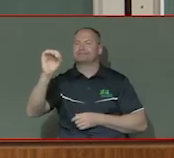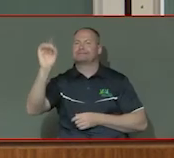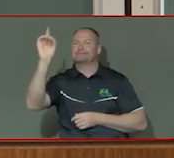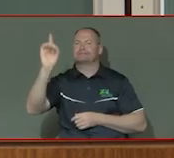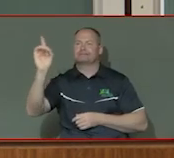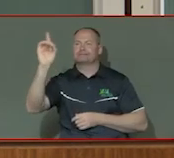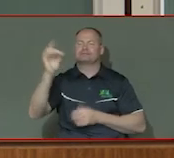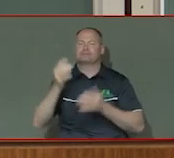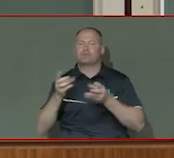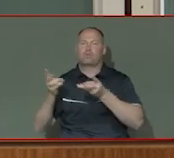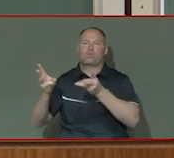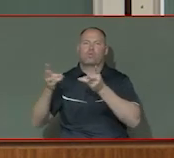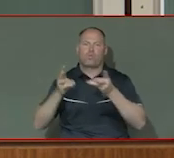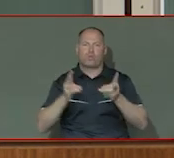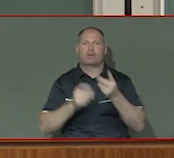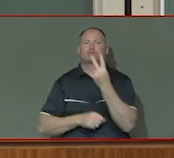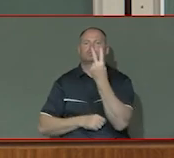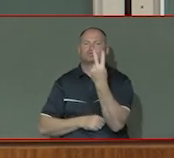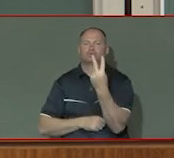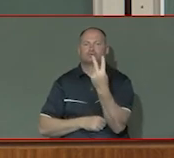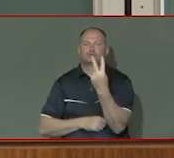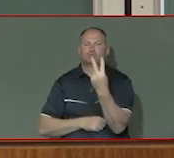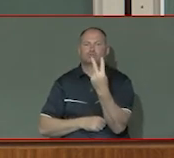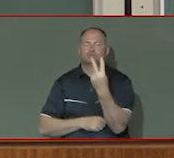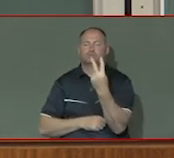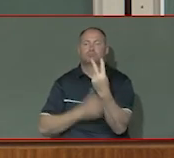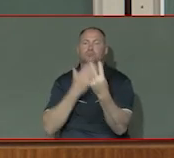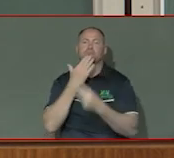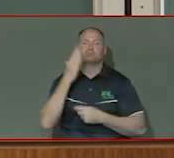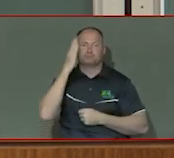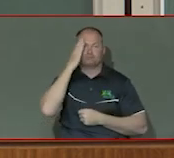methods for the sum. So take note.